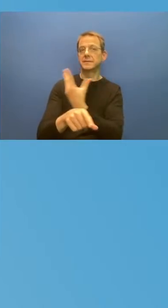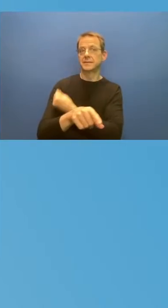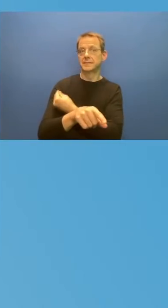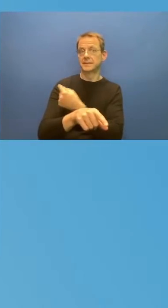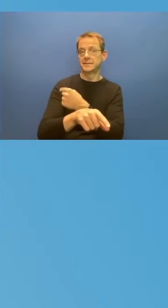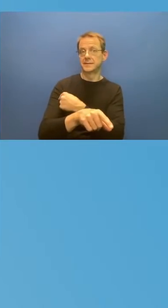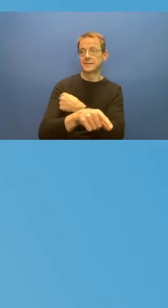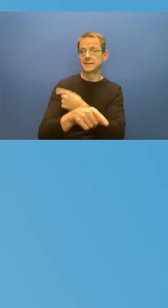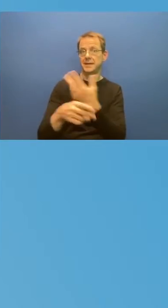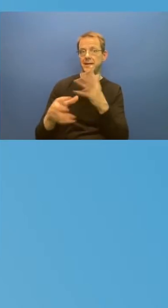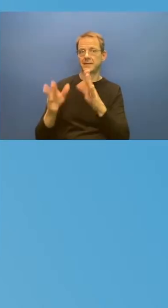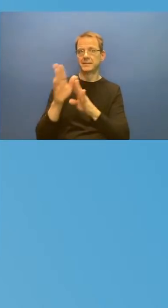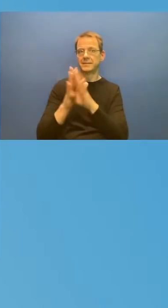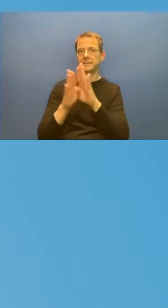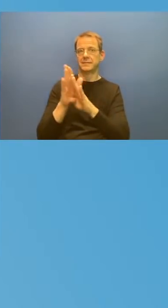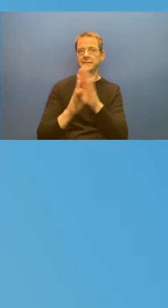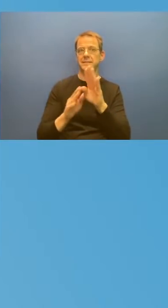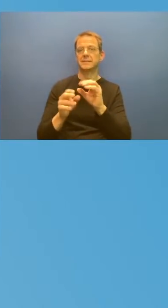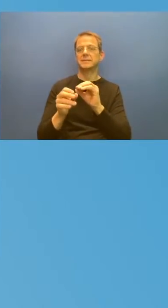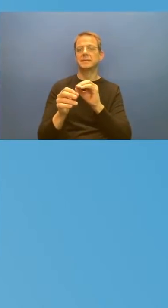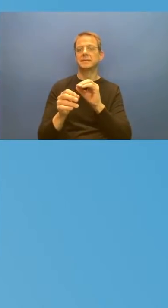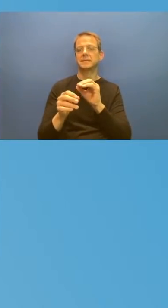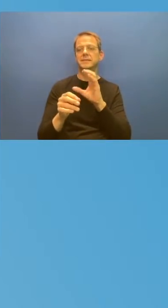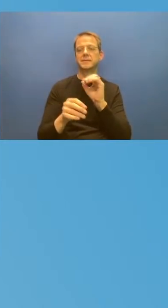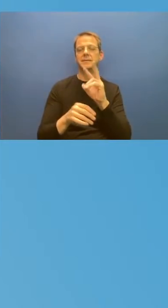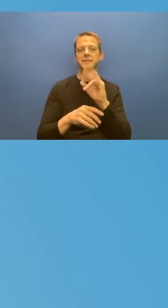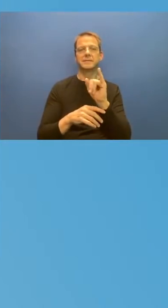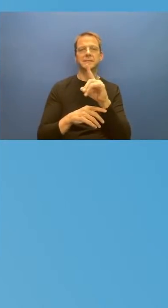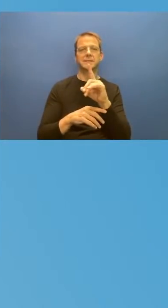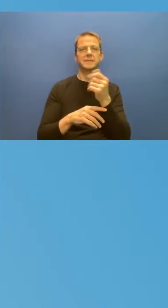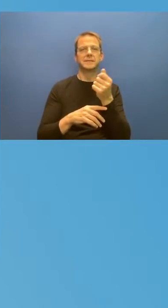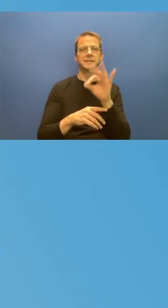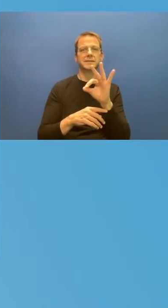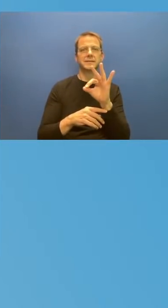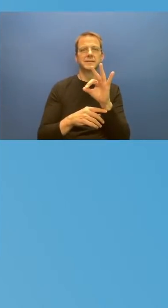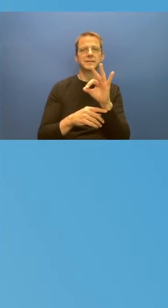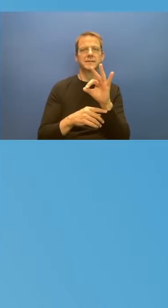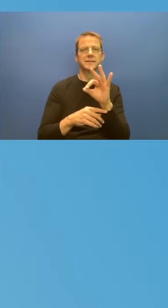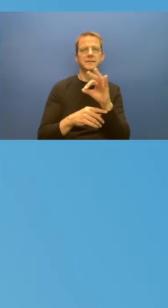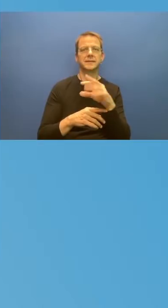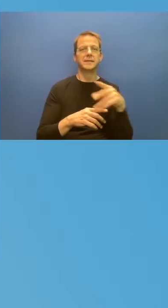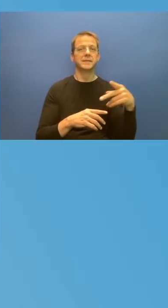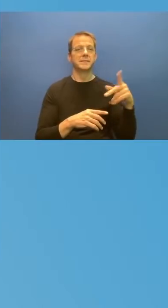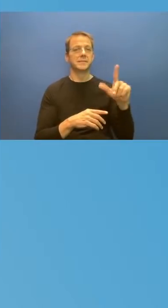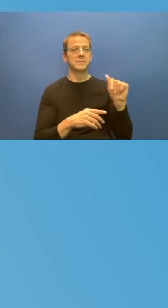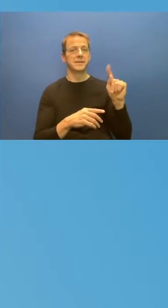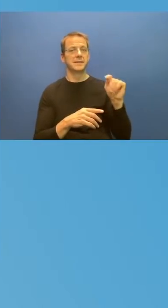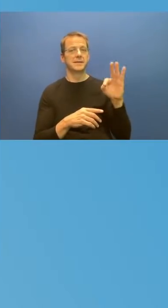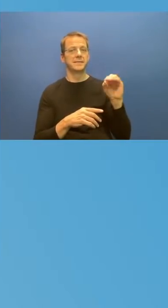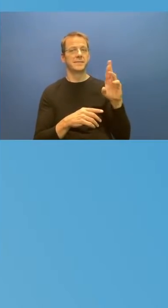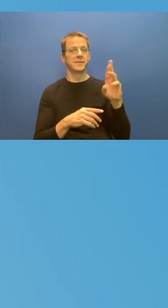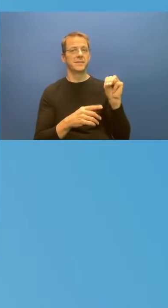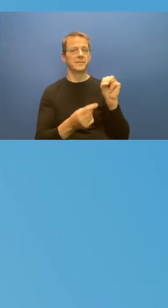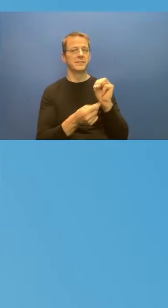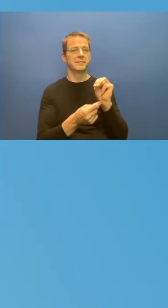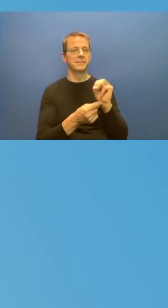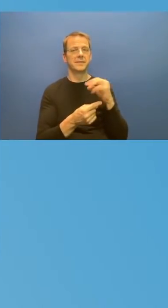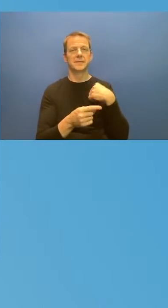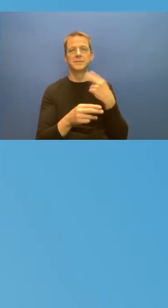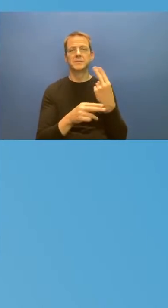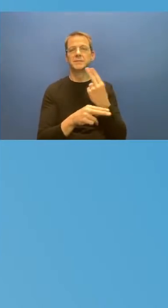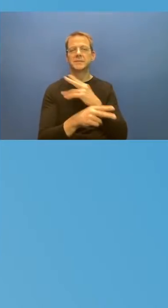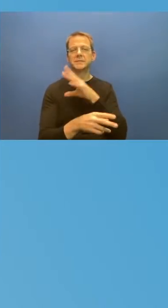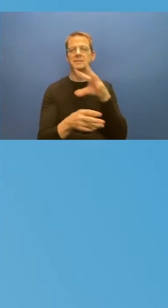used induce both of our immune system's arms, so our antibodies or our humoral immune